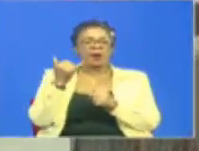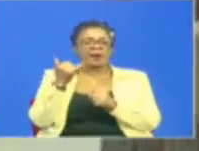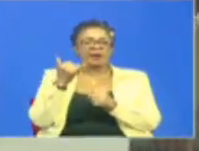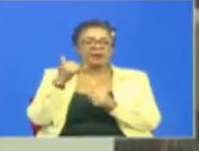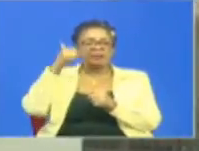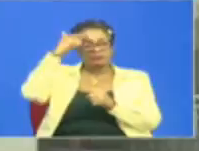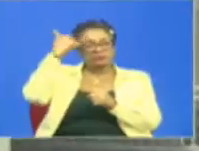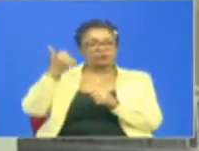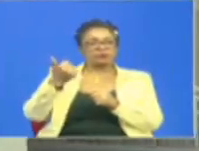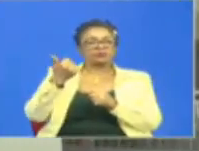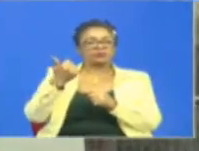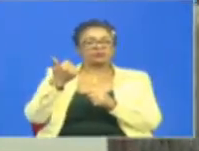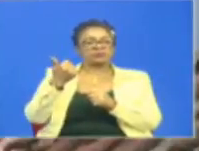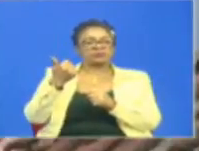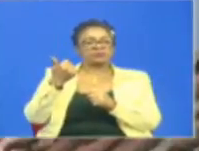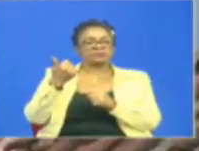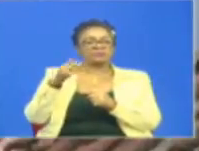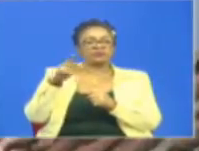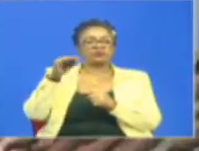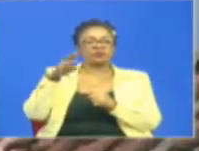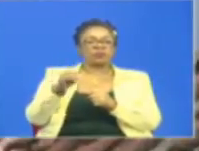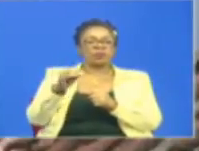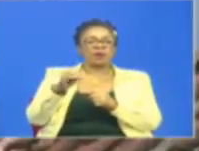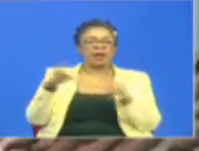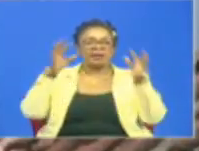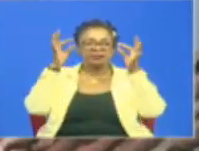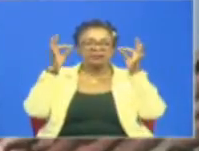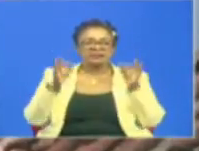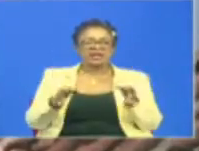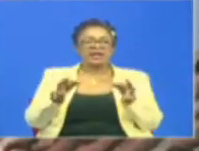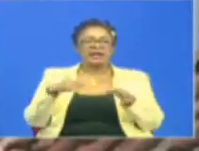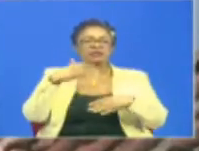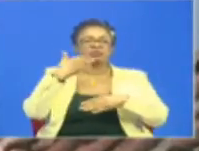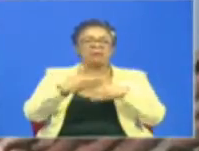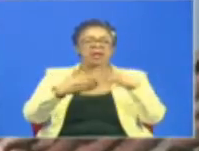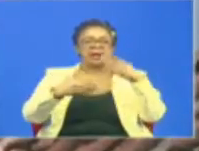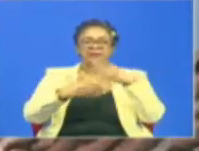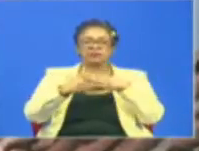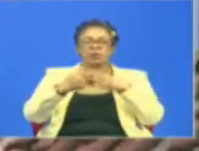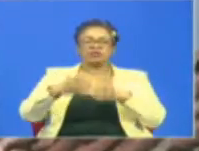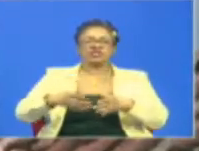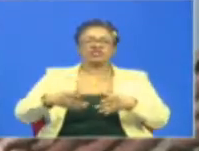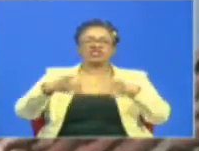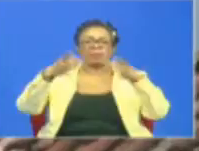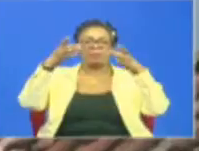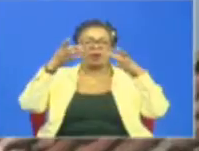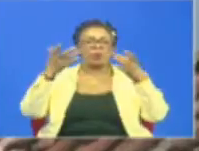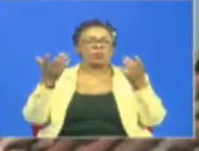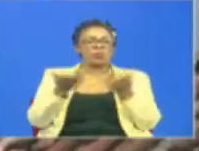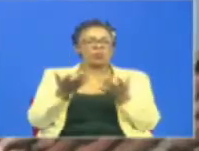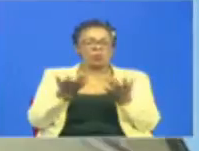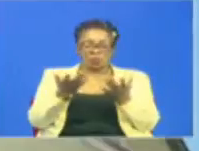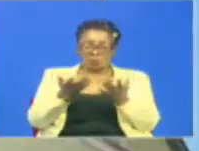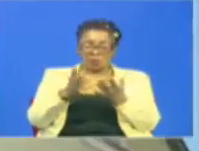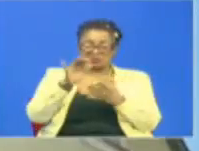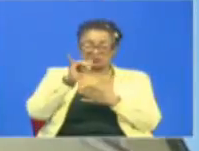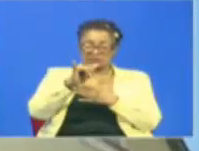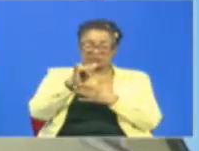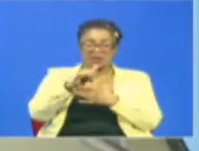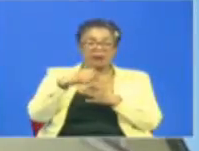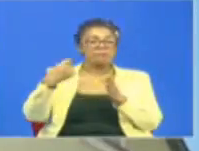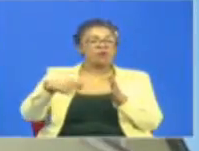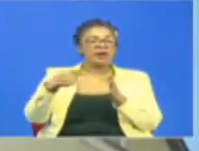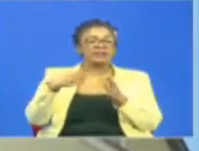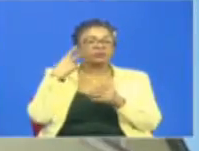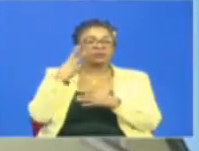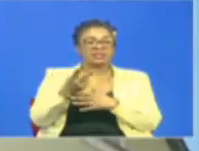because of storks that decided to build their nest on the chimney of a Christian Zwanger's brewery. There you go.